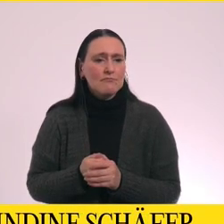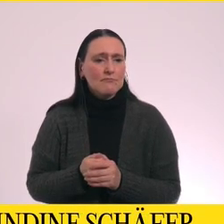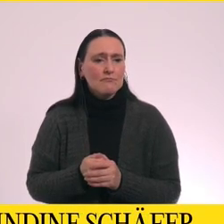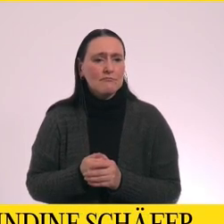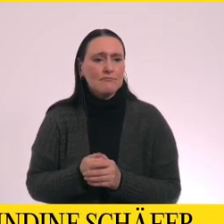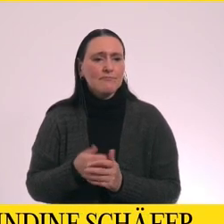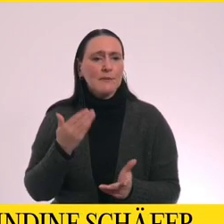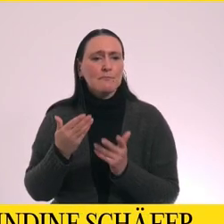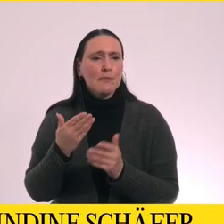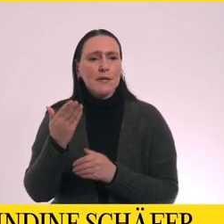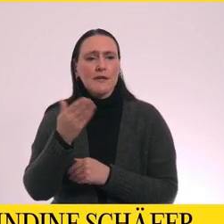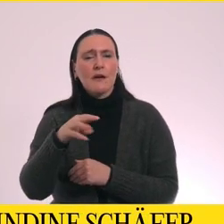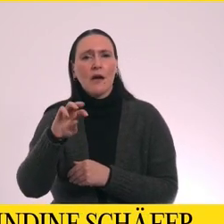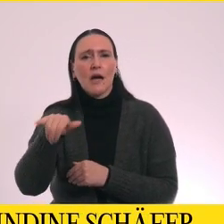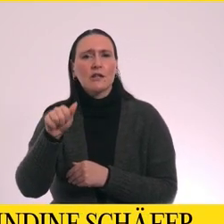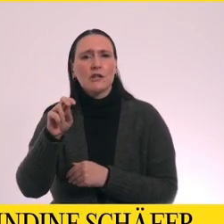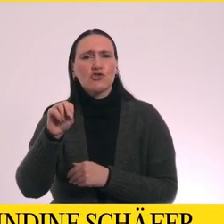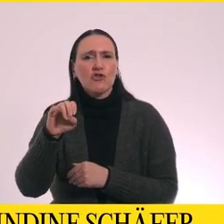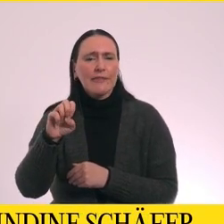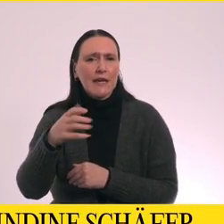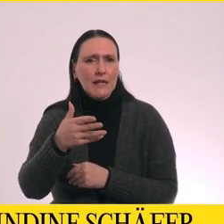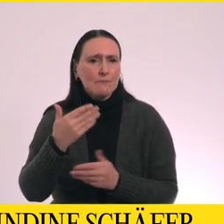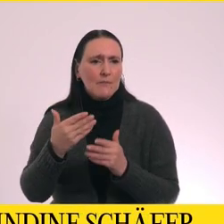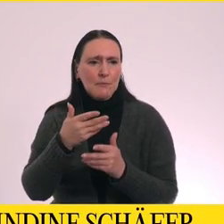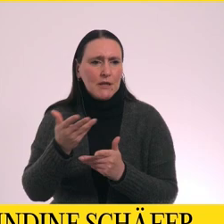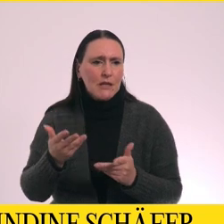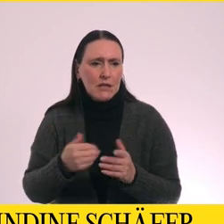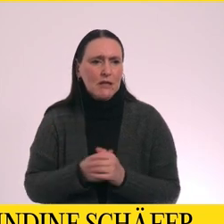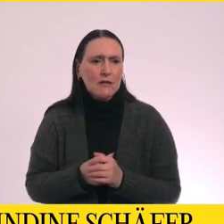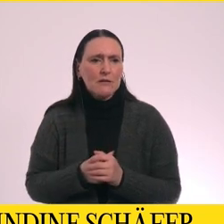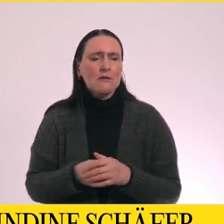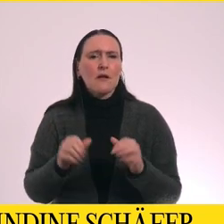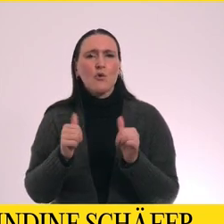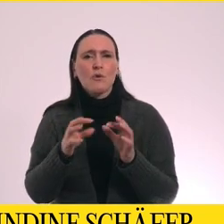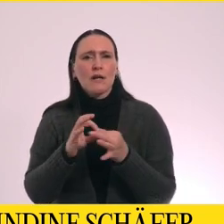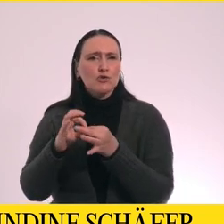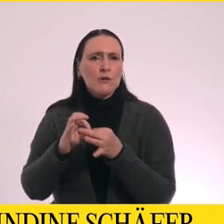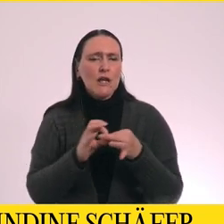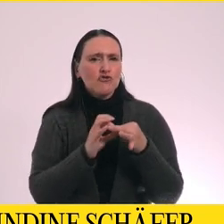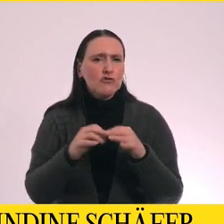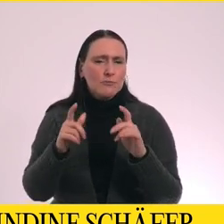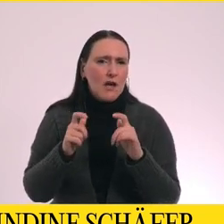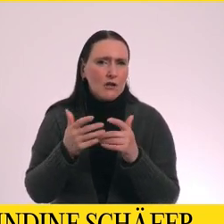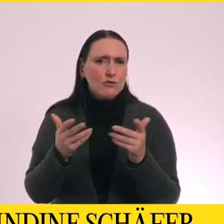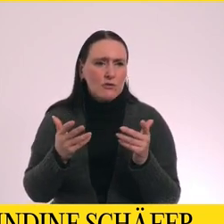We all sort of work together, don't we? It starts with Carl, but our relationship with